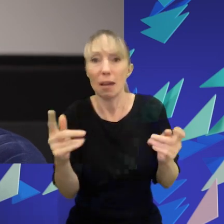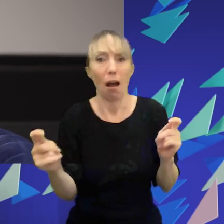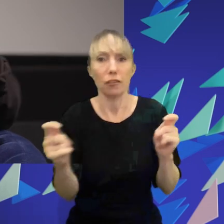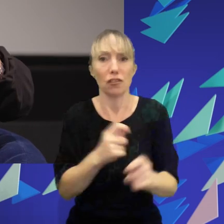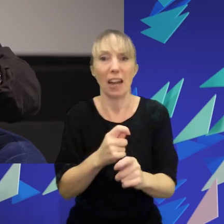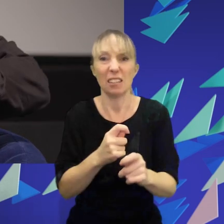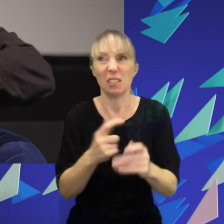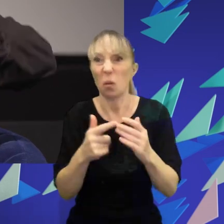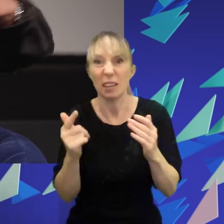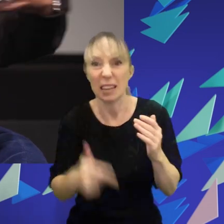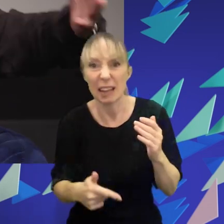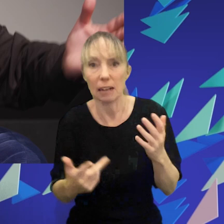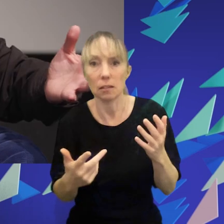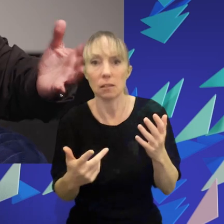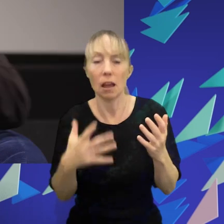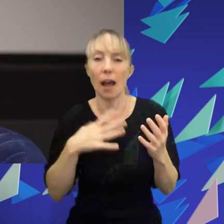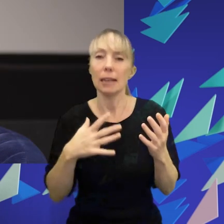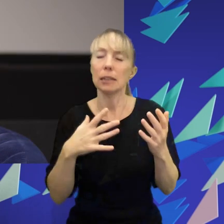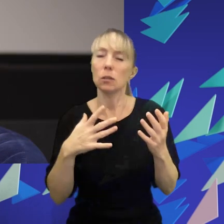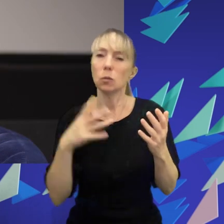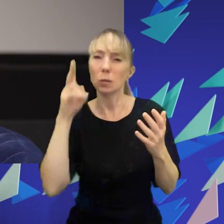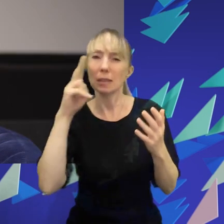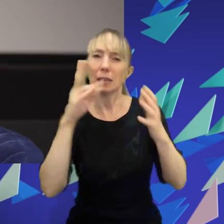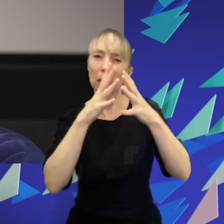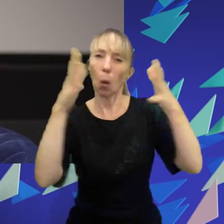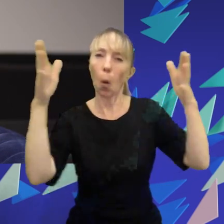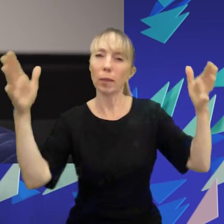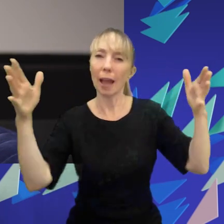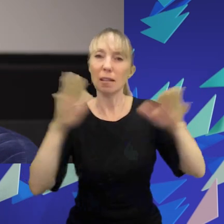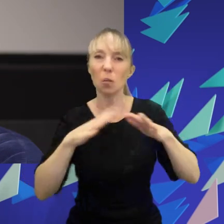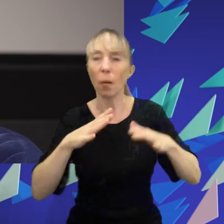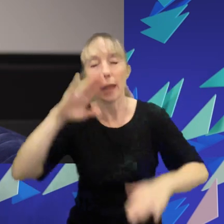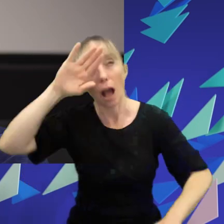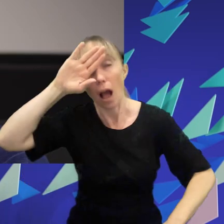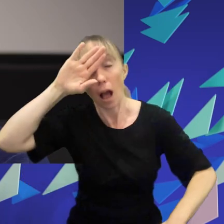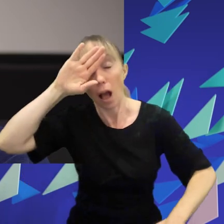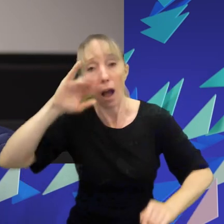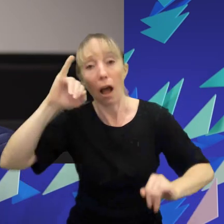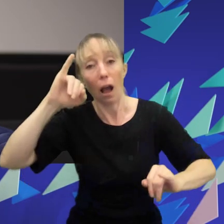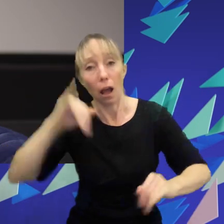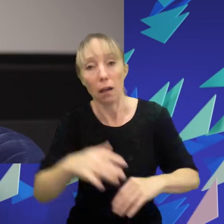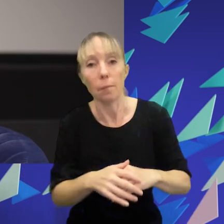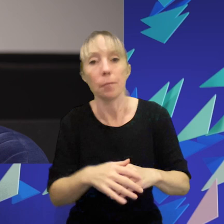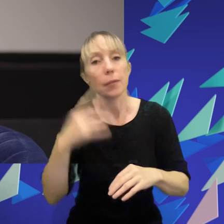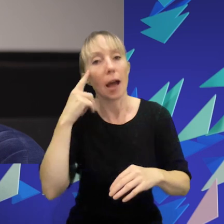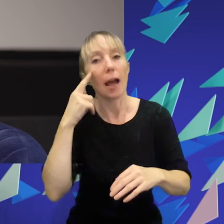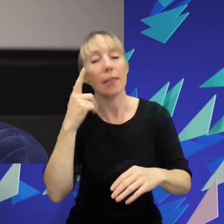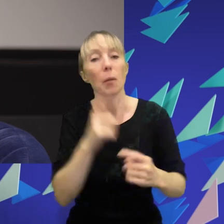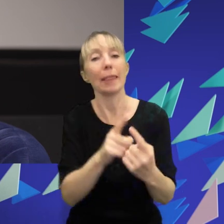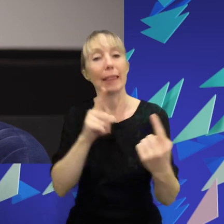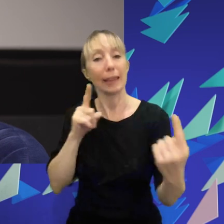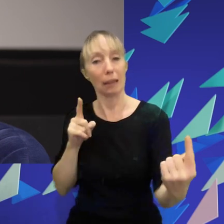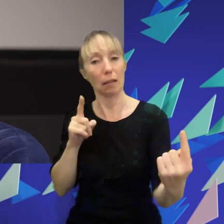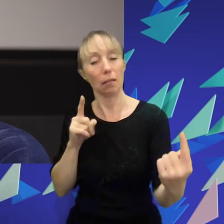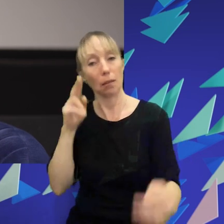want to see again the context of it, and not only the ah. So I think it has to do with distance, to